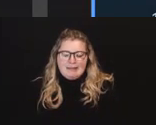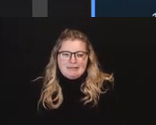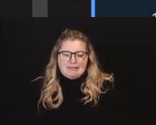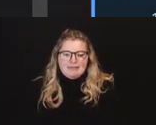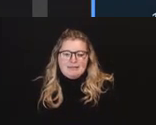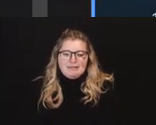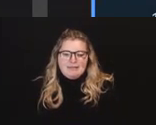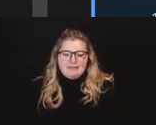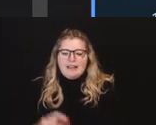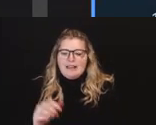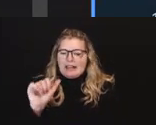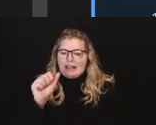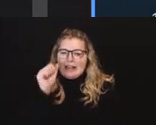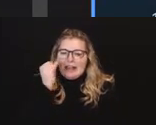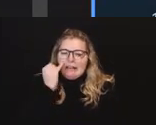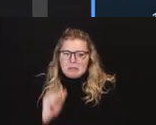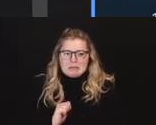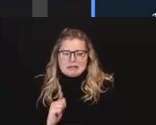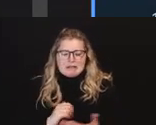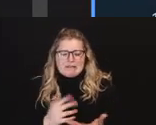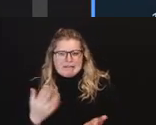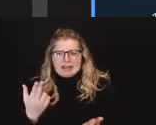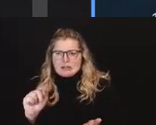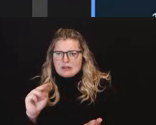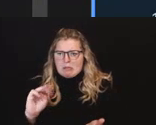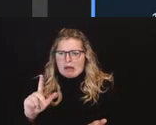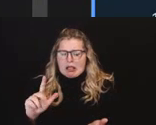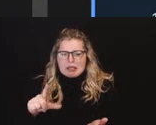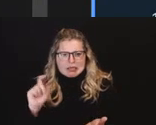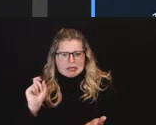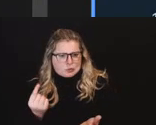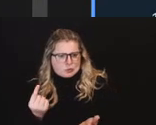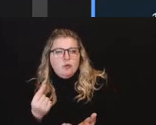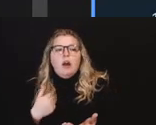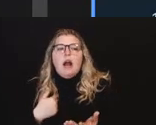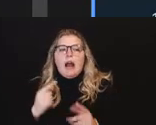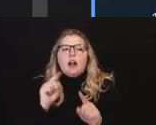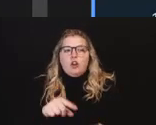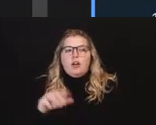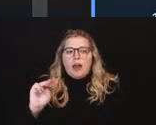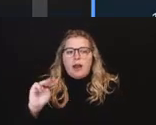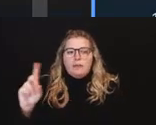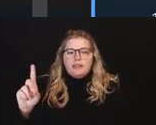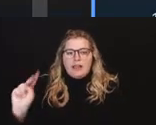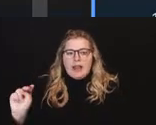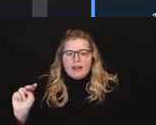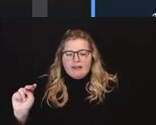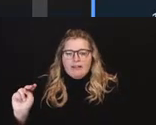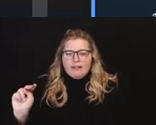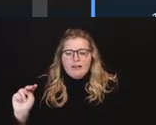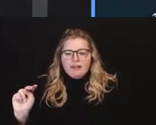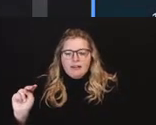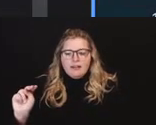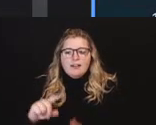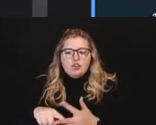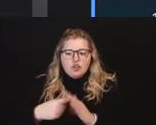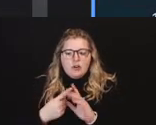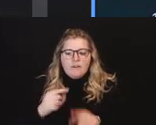If I ever have questions about anything in HTML, I'll admit usually the first place I go to is MDN, started by